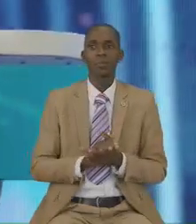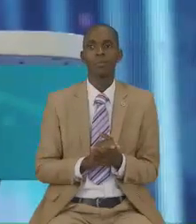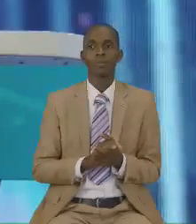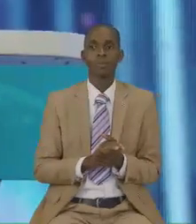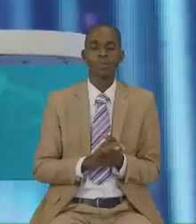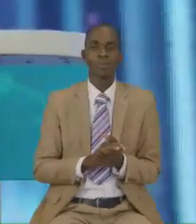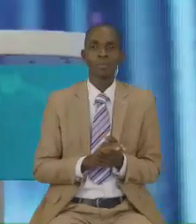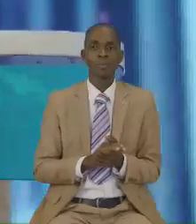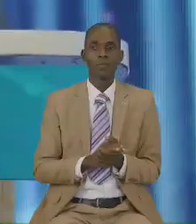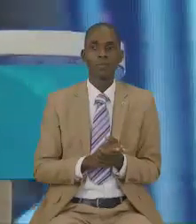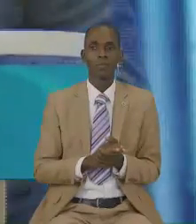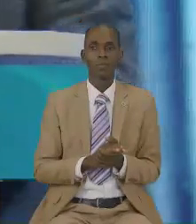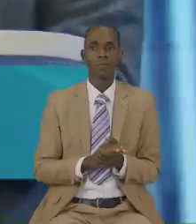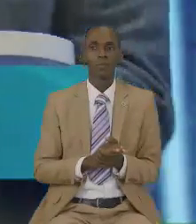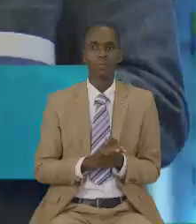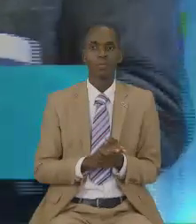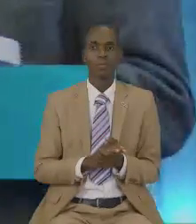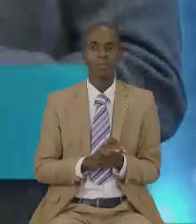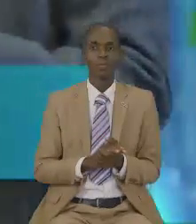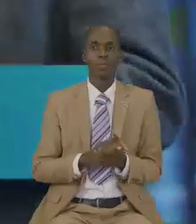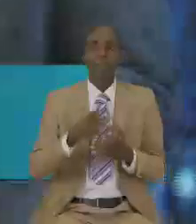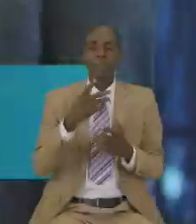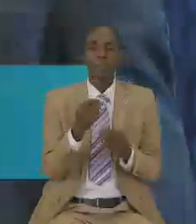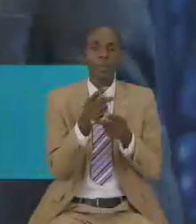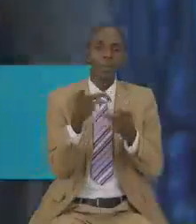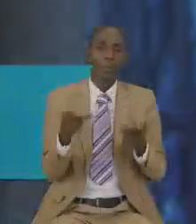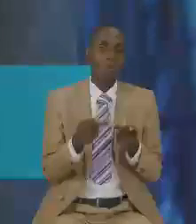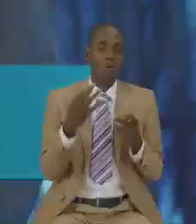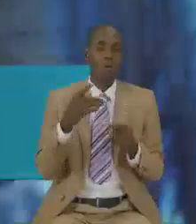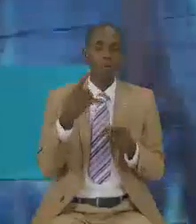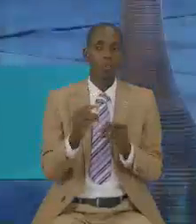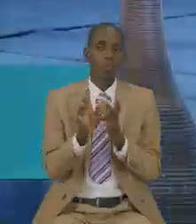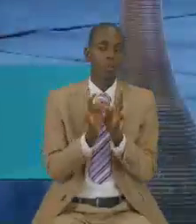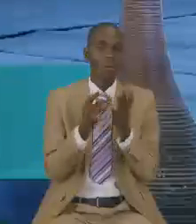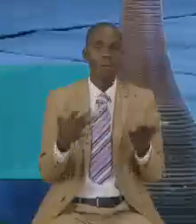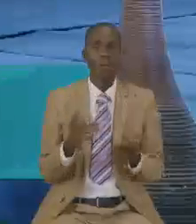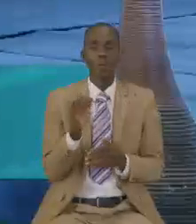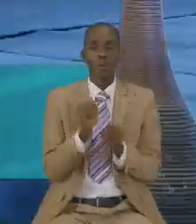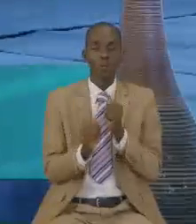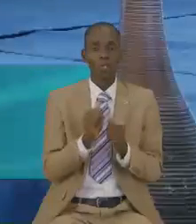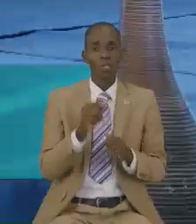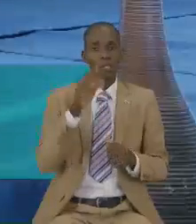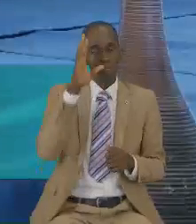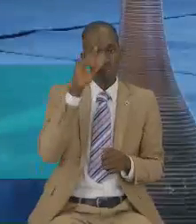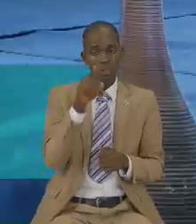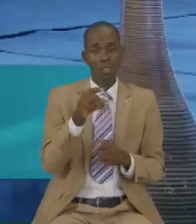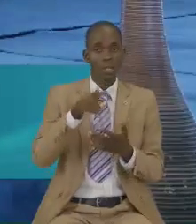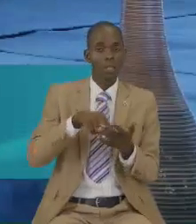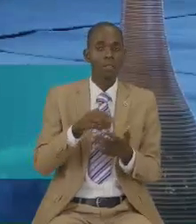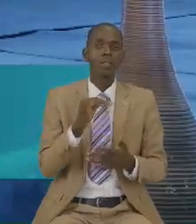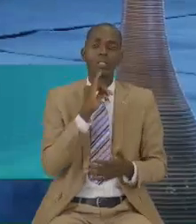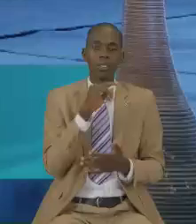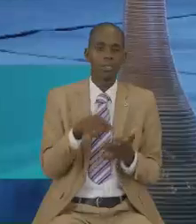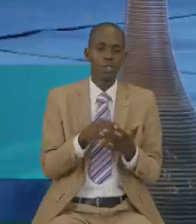we're looking at verse 32. The place of the scripture which he read was this. Somebody